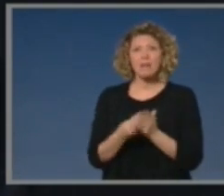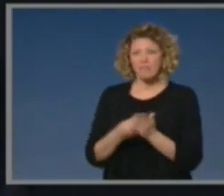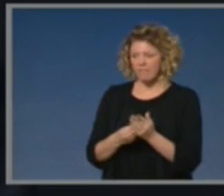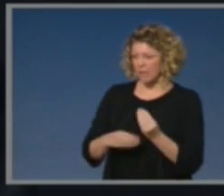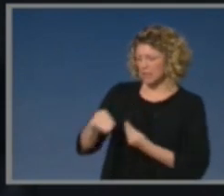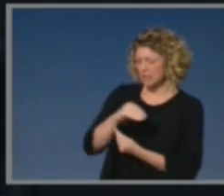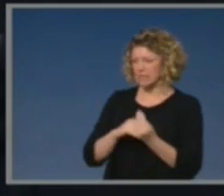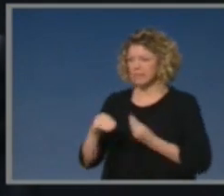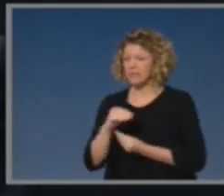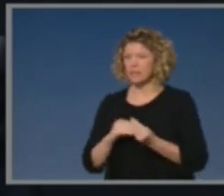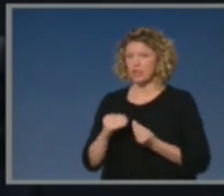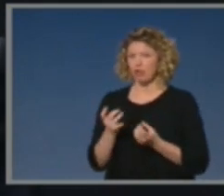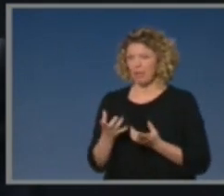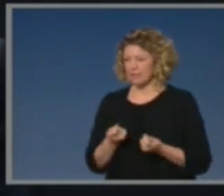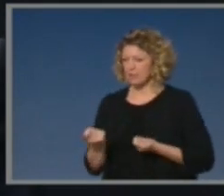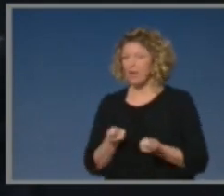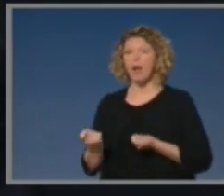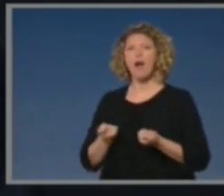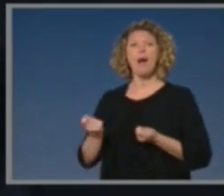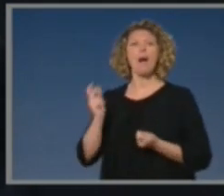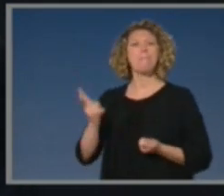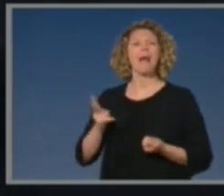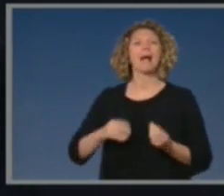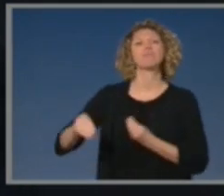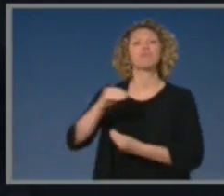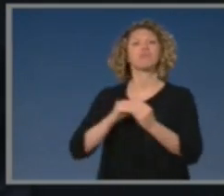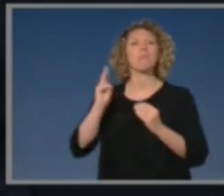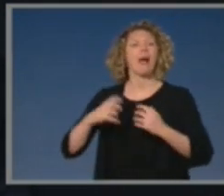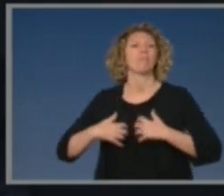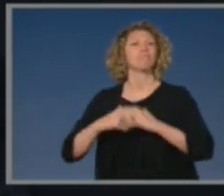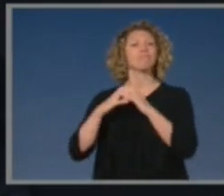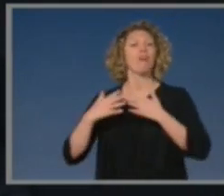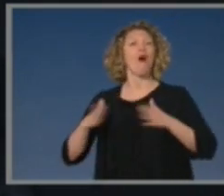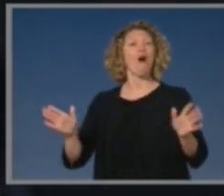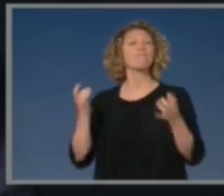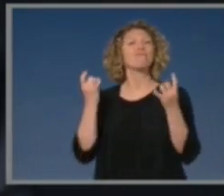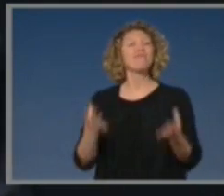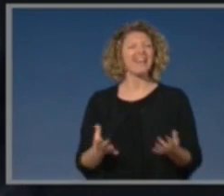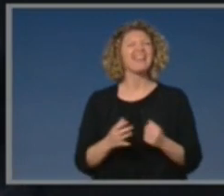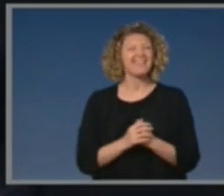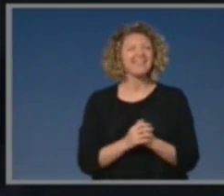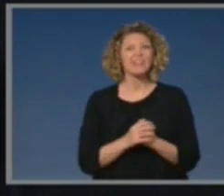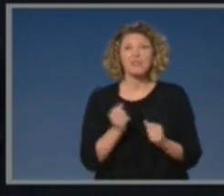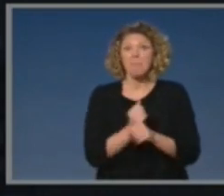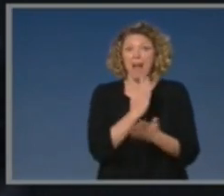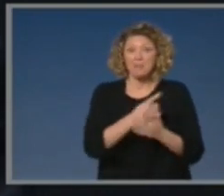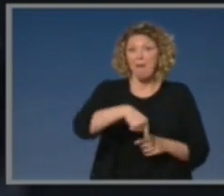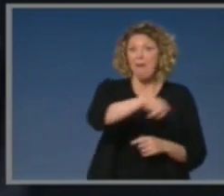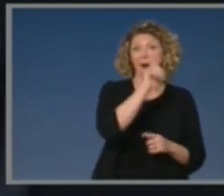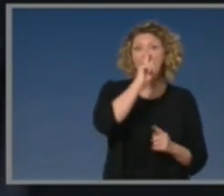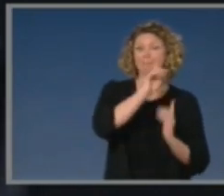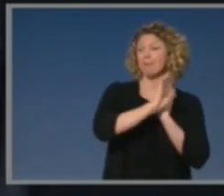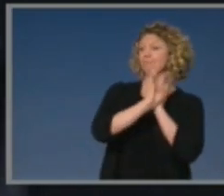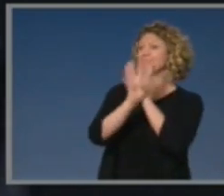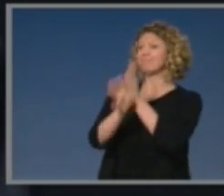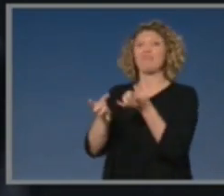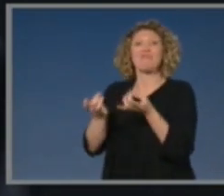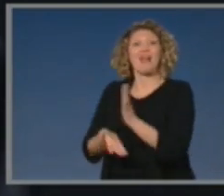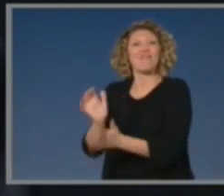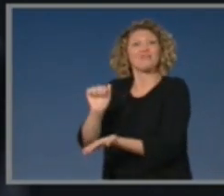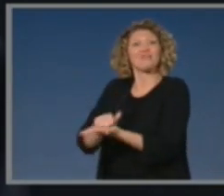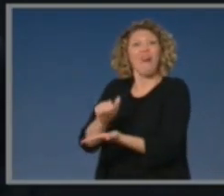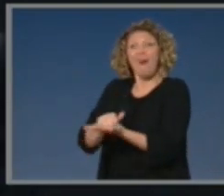back up, to fund the working capital to restart, and that they're ready to make sure the public are safe when they come into those businesses